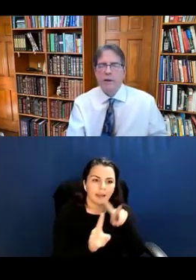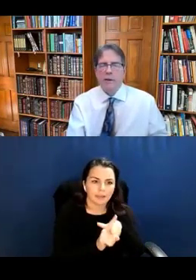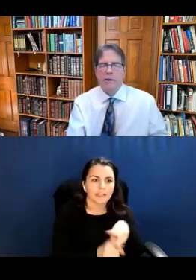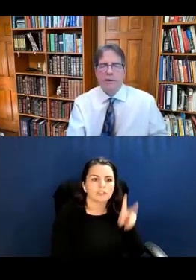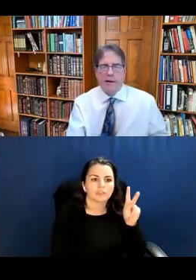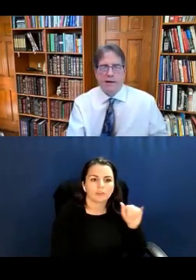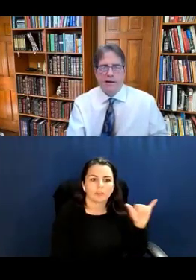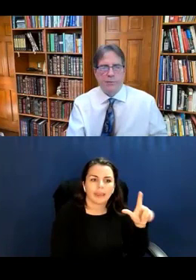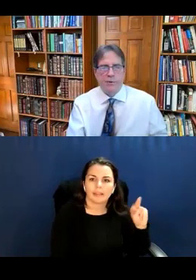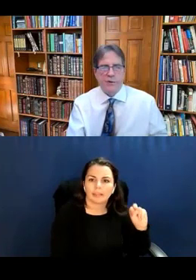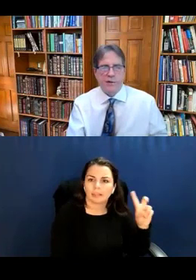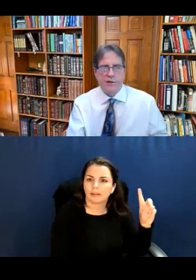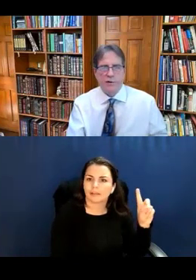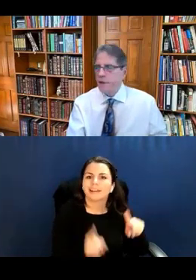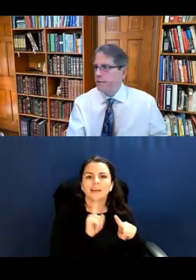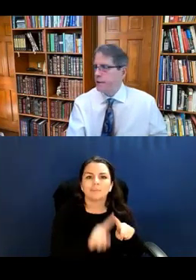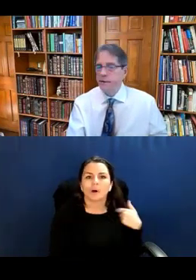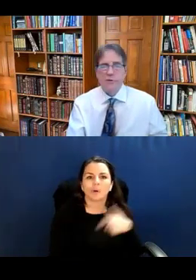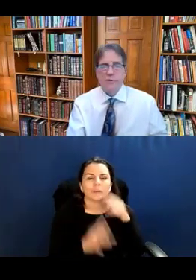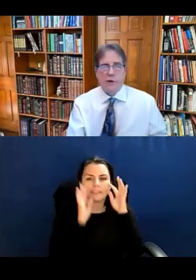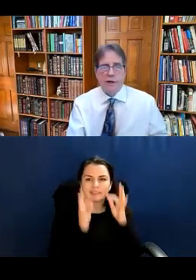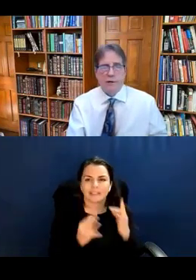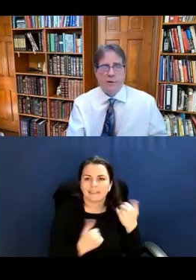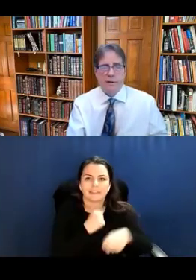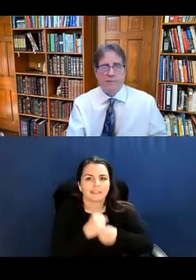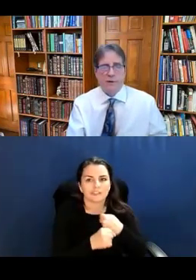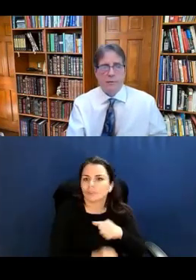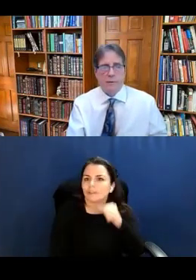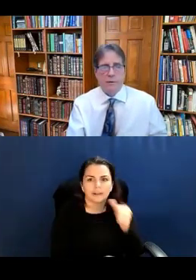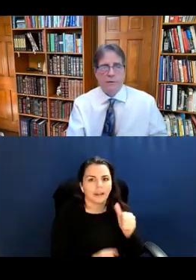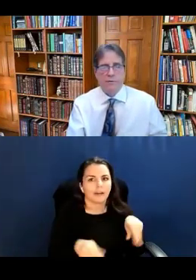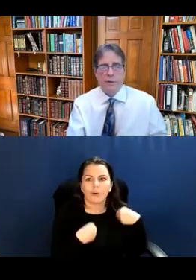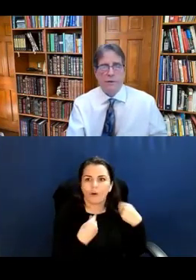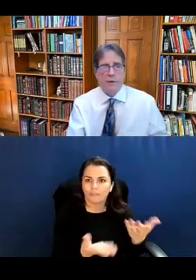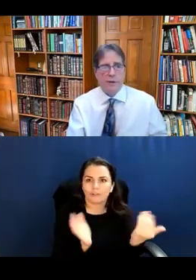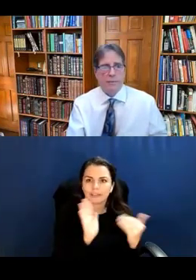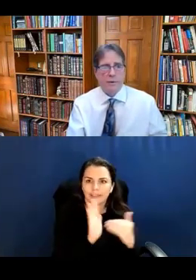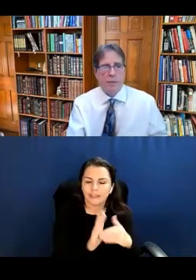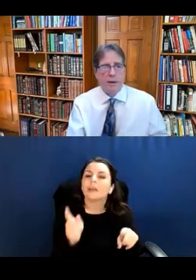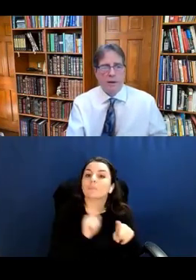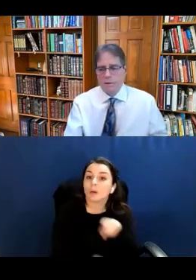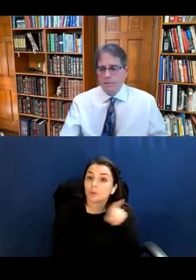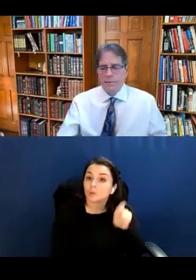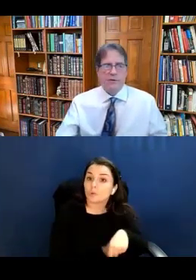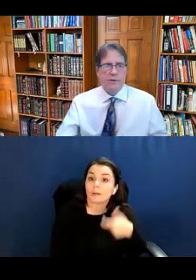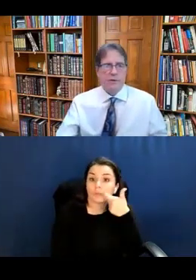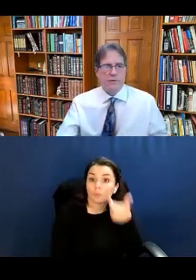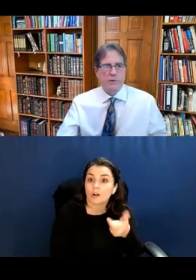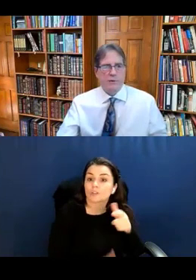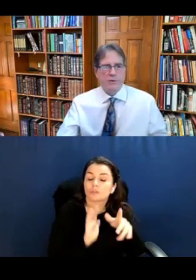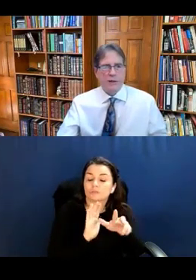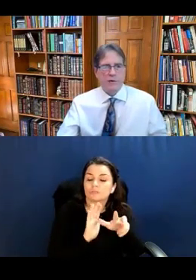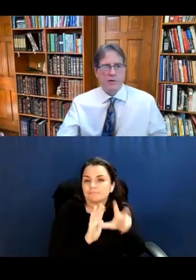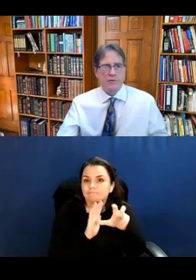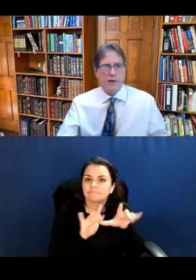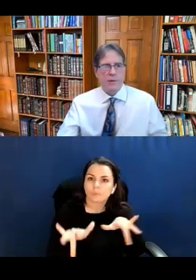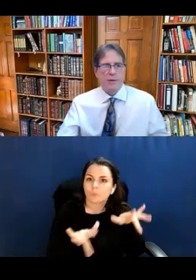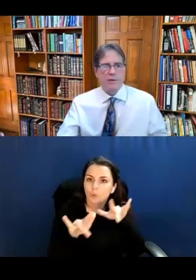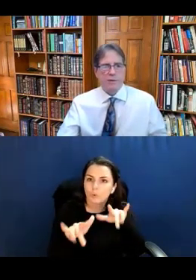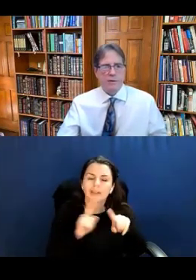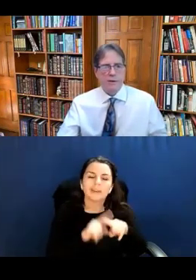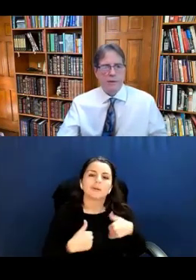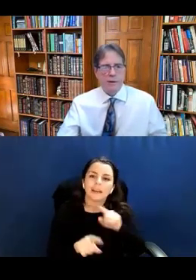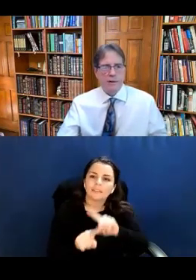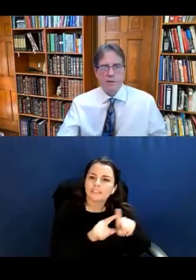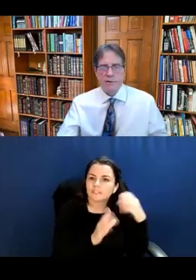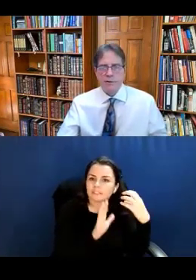to not have that presentation, but I think it is archived and available to you if you want to look it up. But basically, there's different sections of the